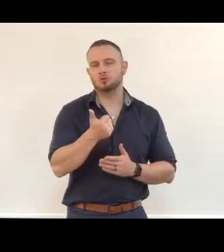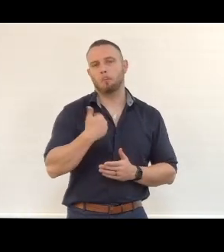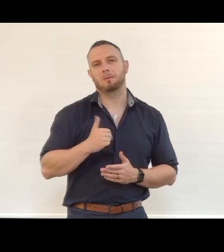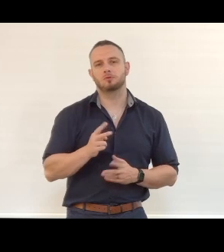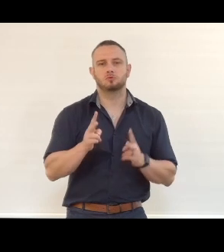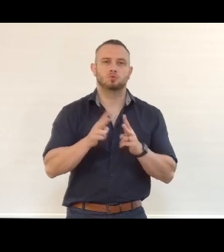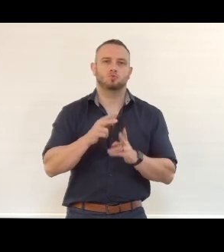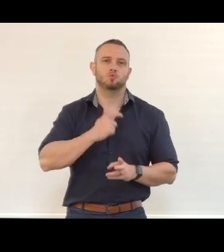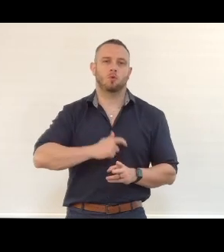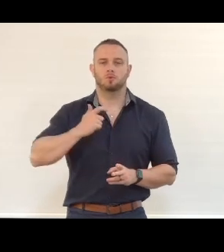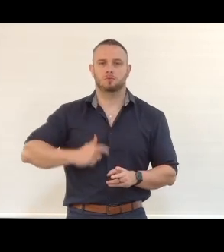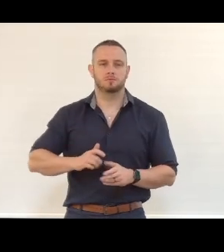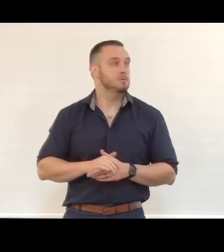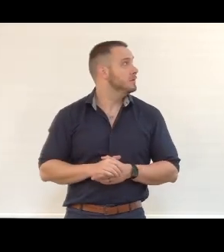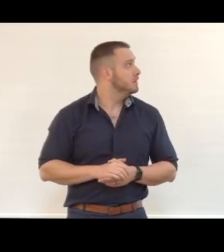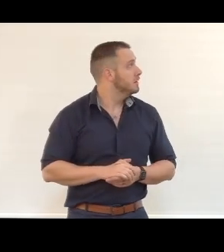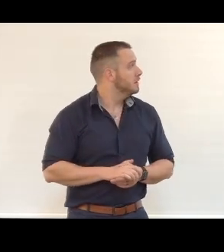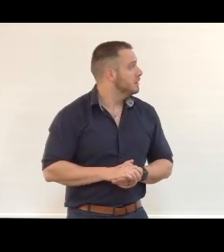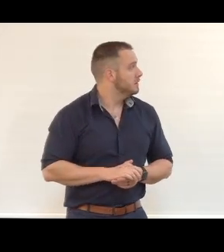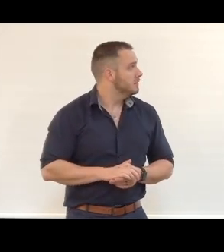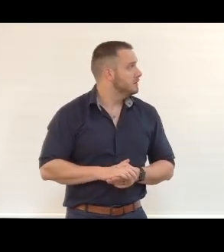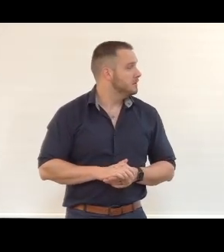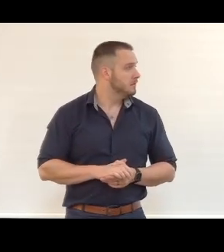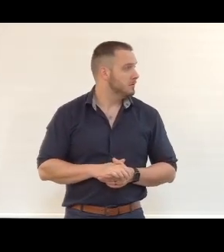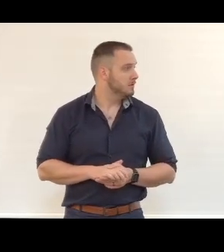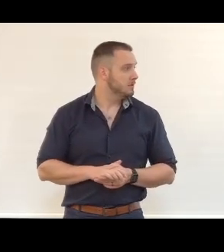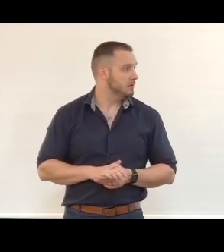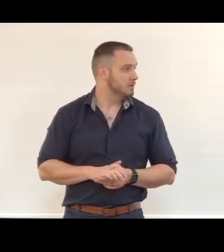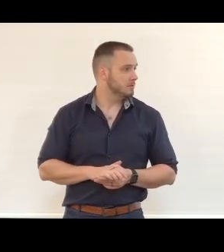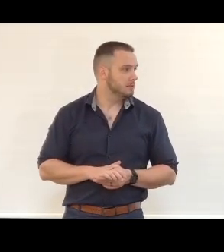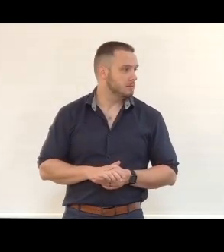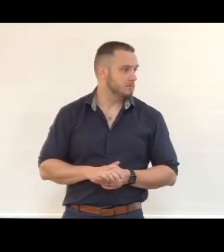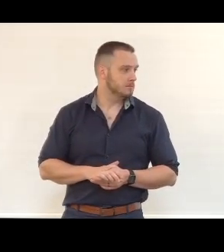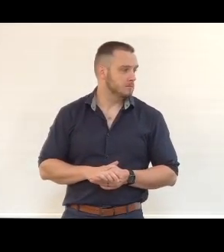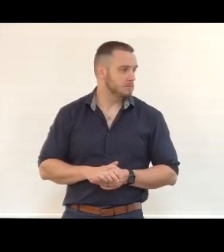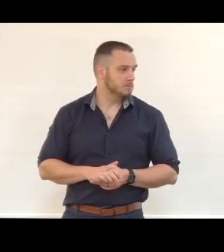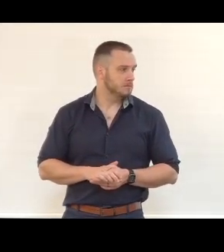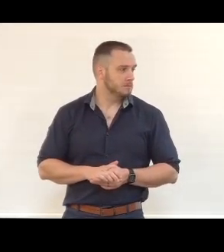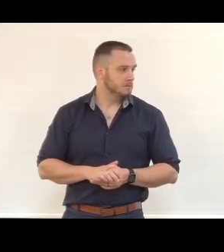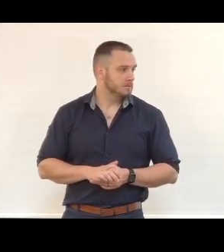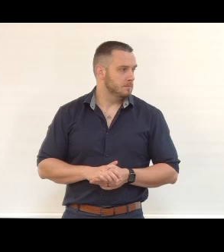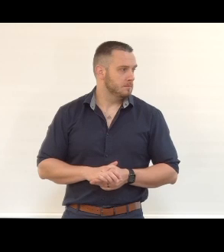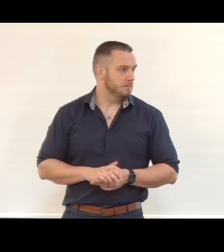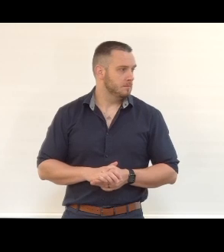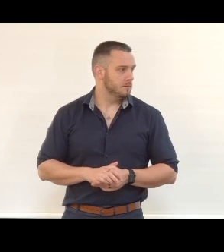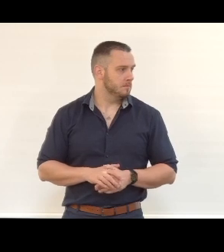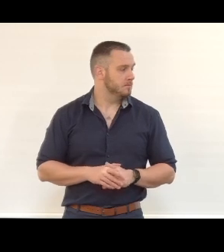And all of the crew members got a mission name, so Alpha, Bravo, Charlie, Delta, so that was used during the mission.